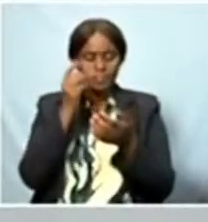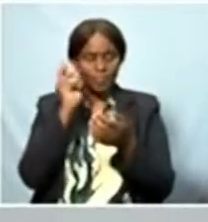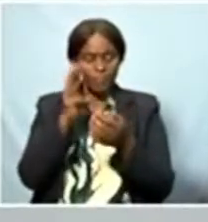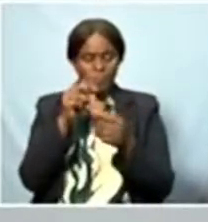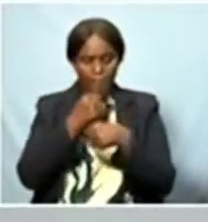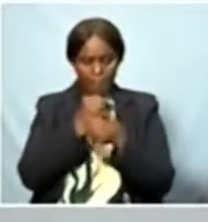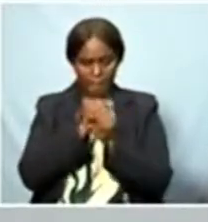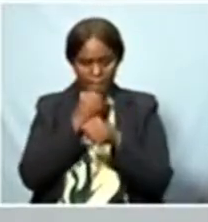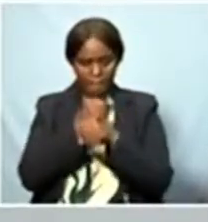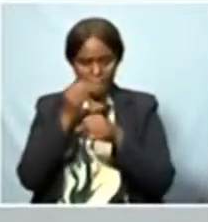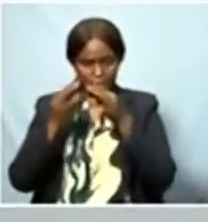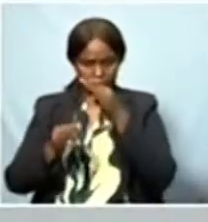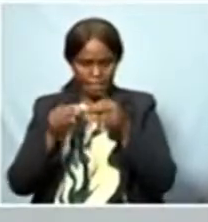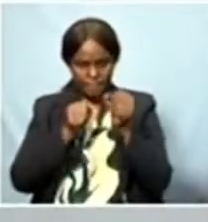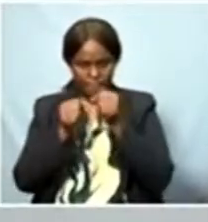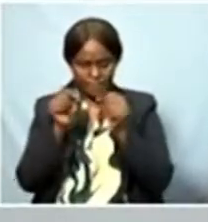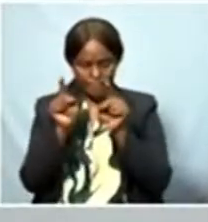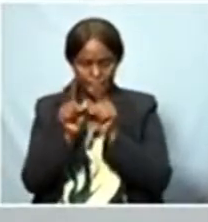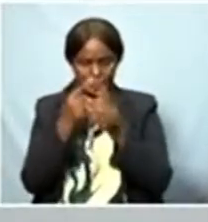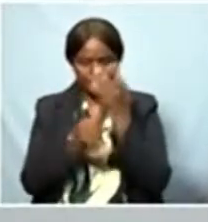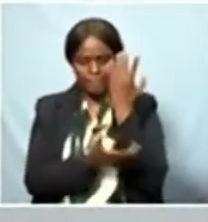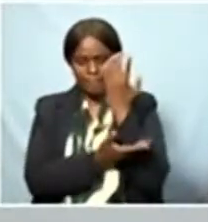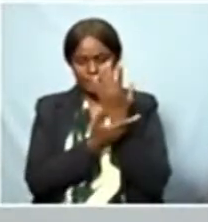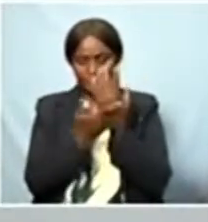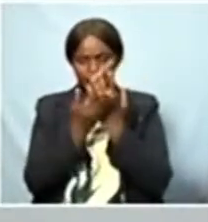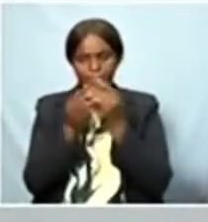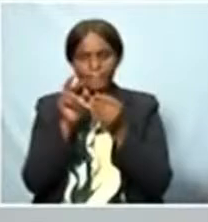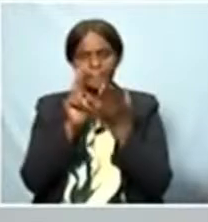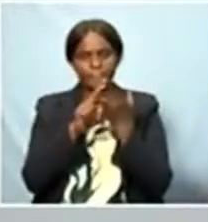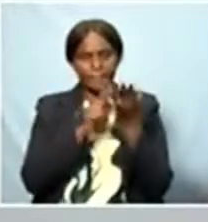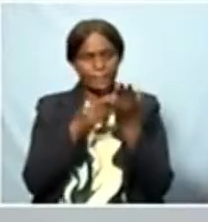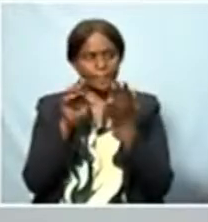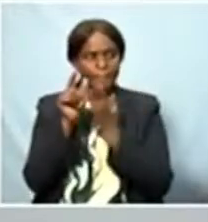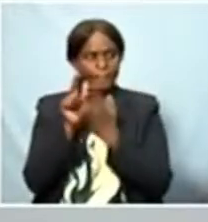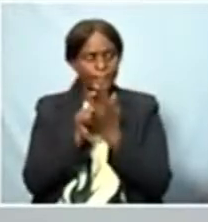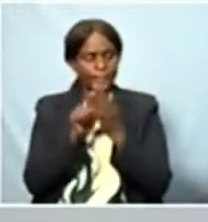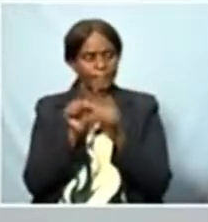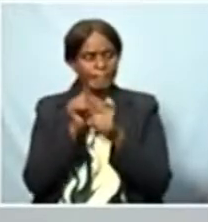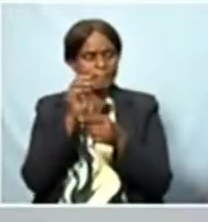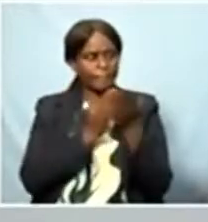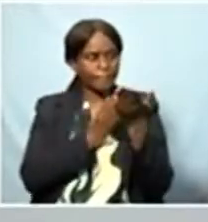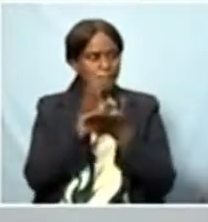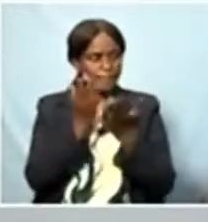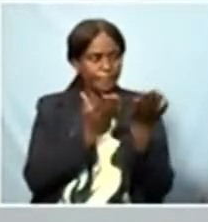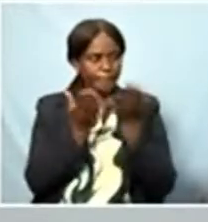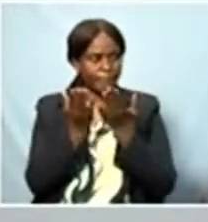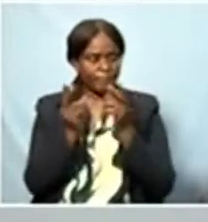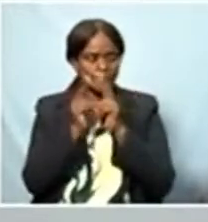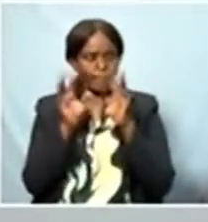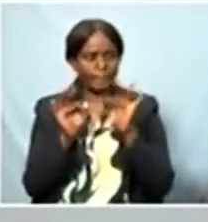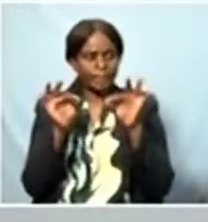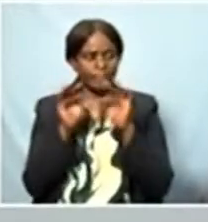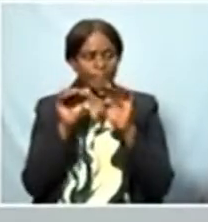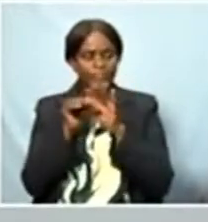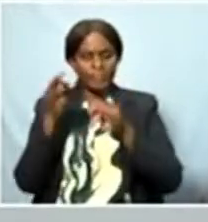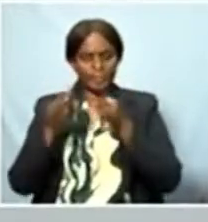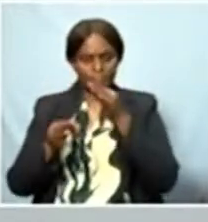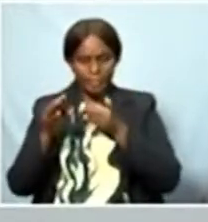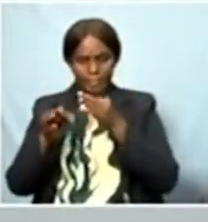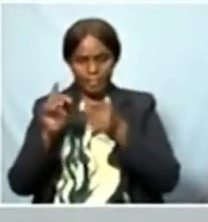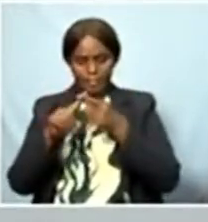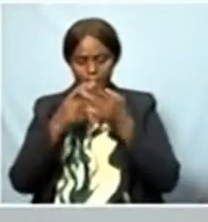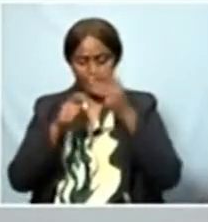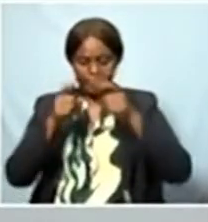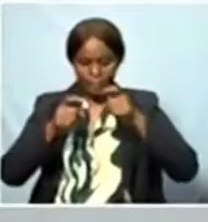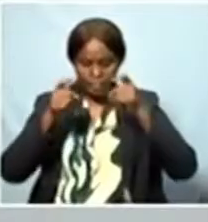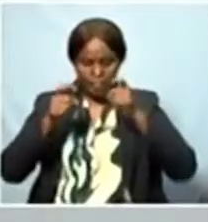strengthen the criminal justice system and improve the rule of law, as the correctional service is key in the dispensation of justice and promotion